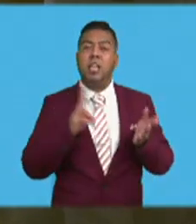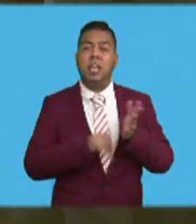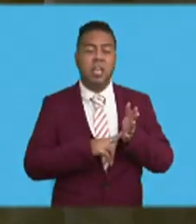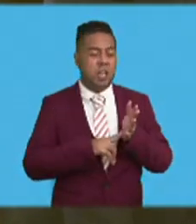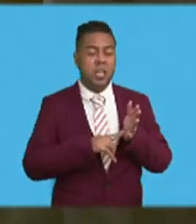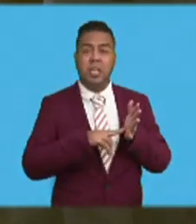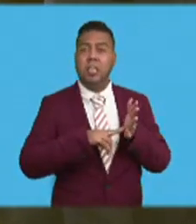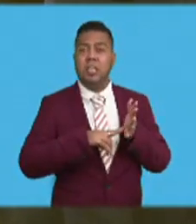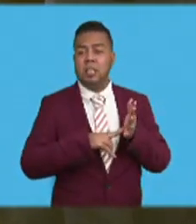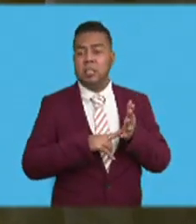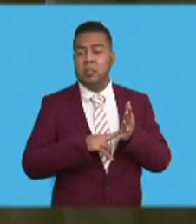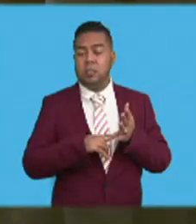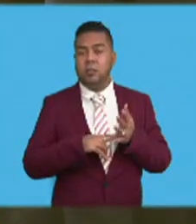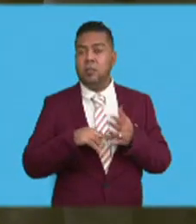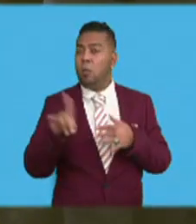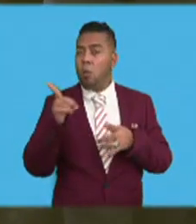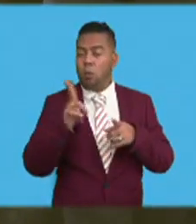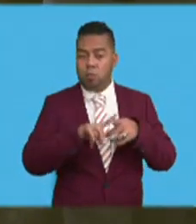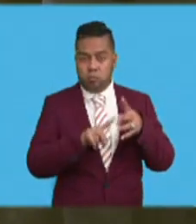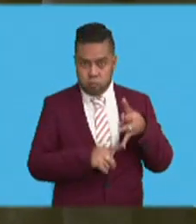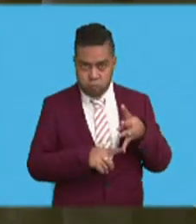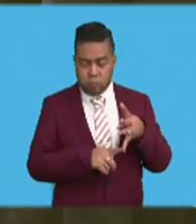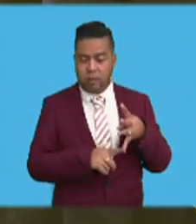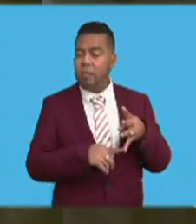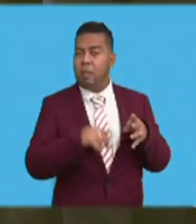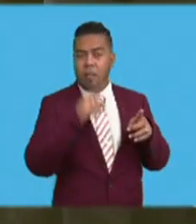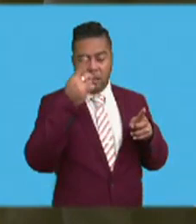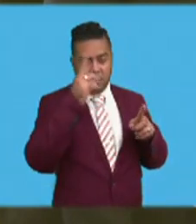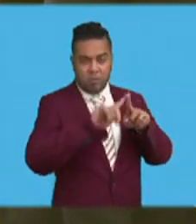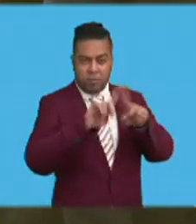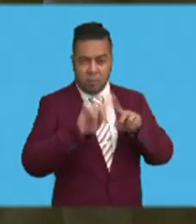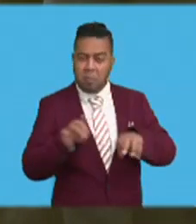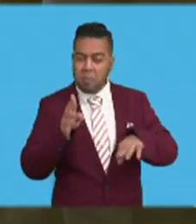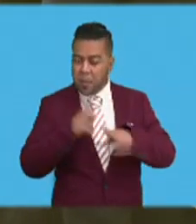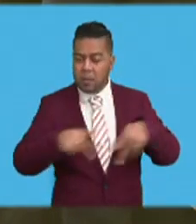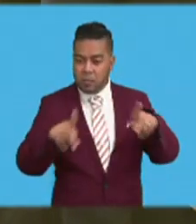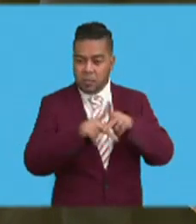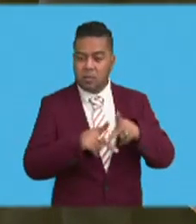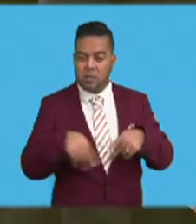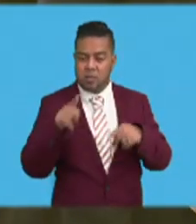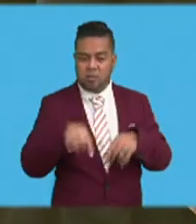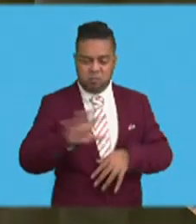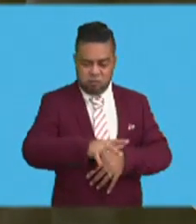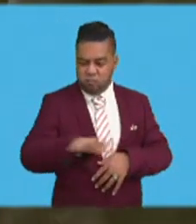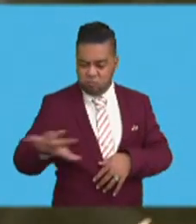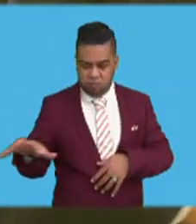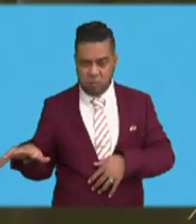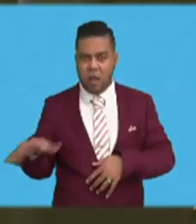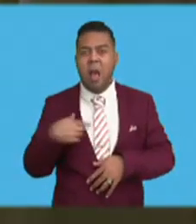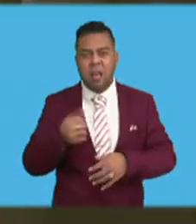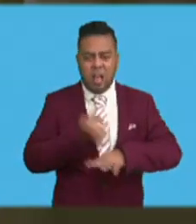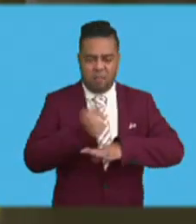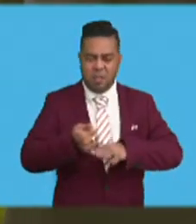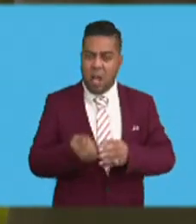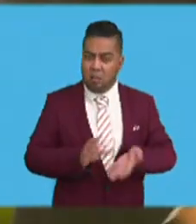School, Loloi, Waiovo, Fatima, Nayalala, and Nalele settlements. Government had committed